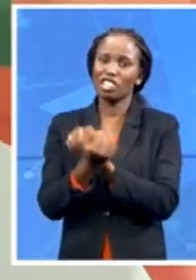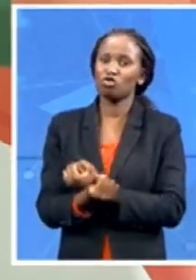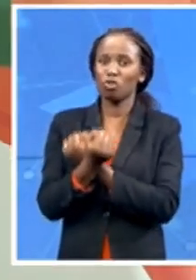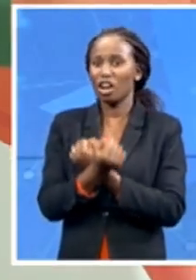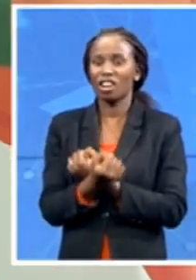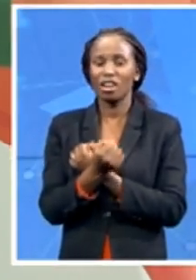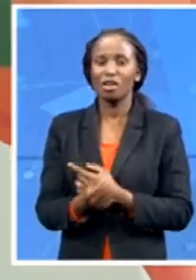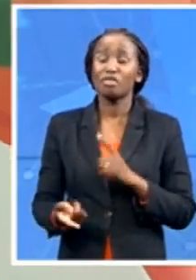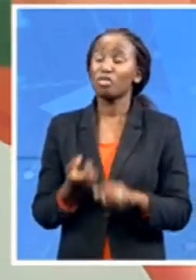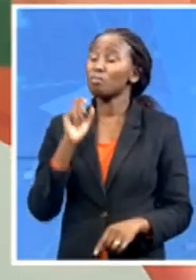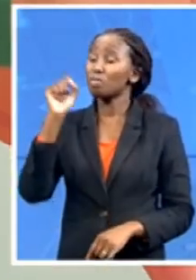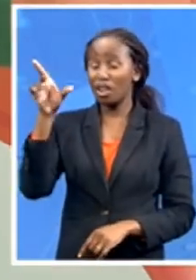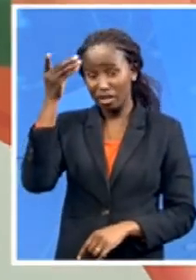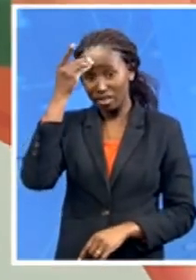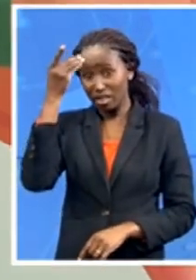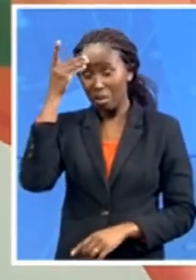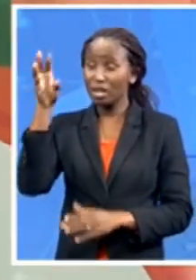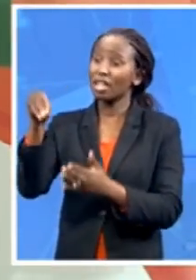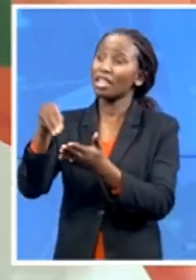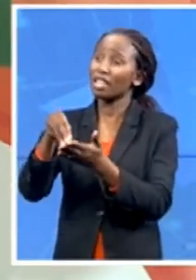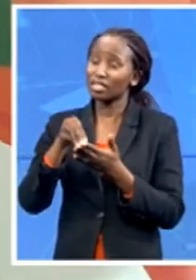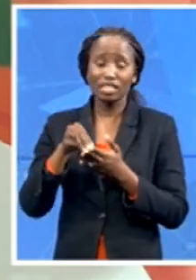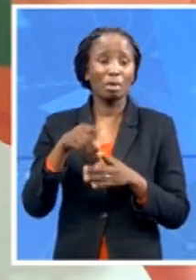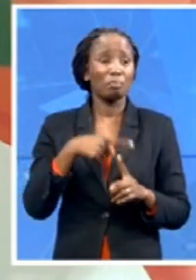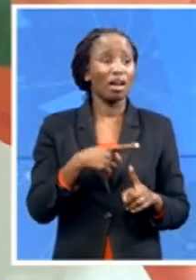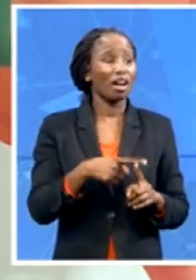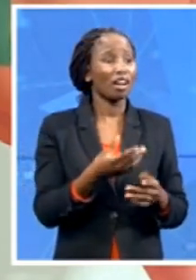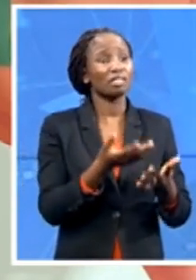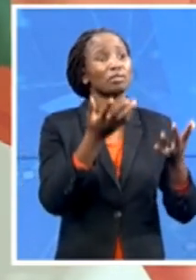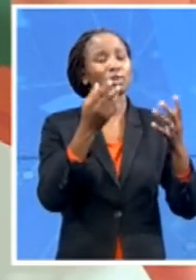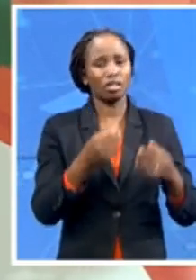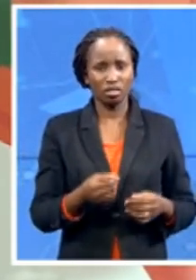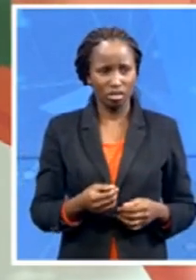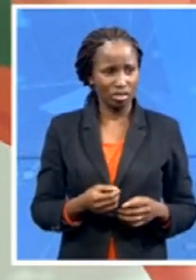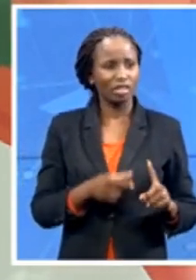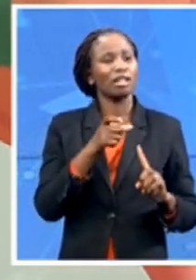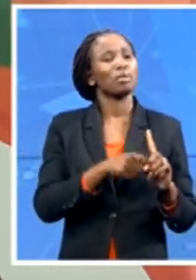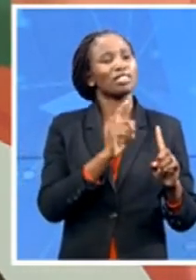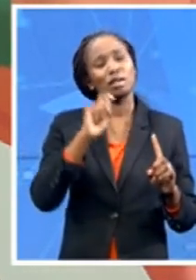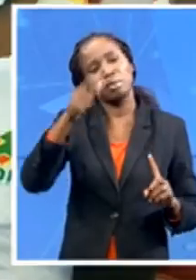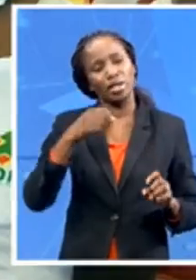kasibani bani abapadal nekhafu nabasibani bani